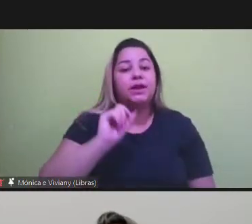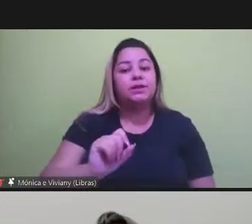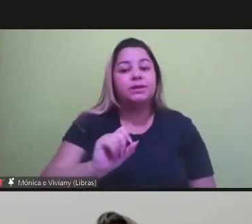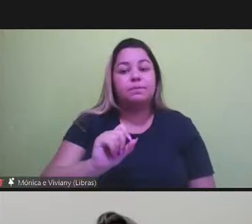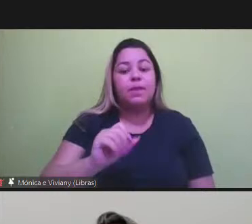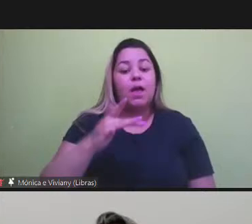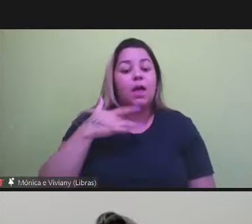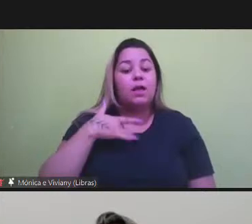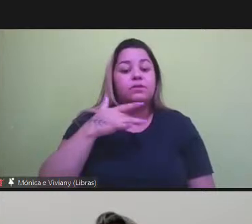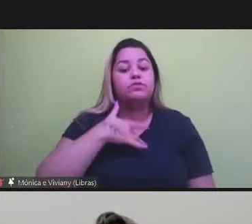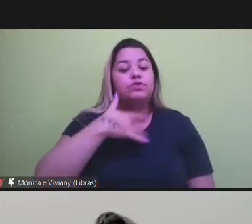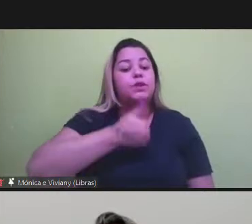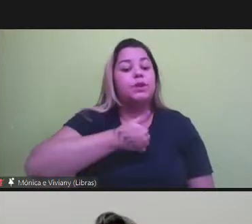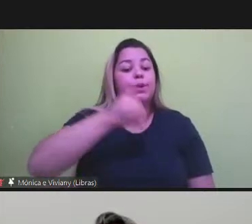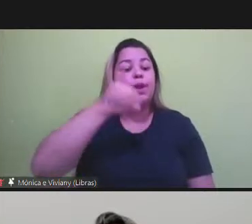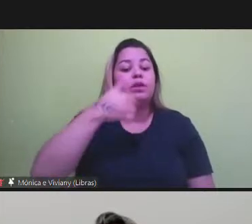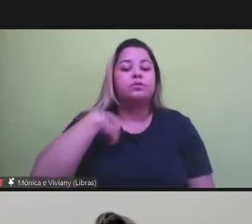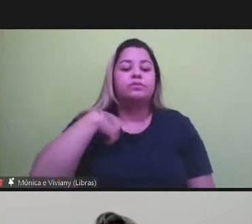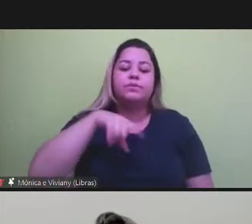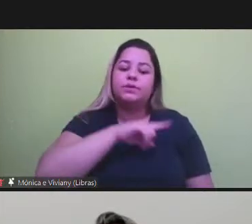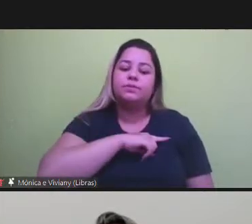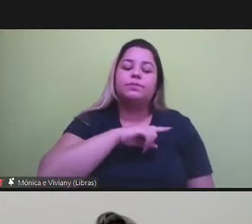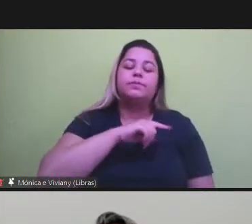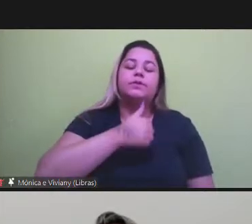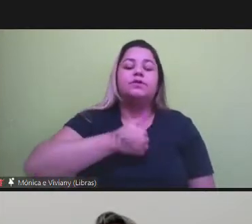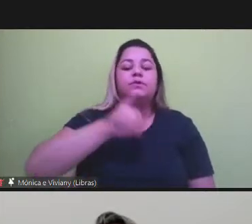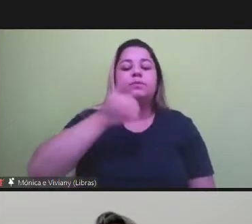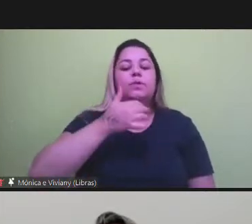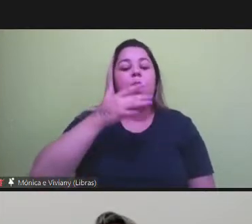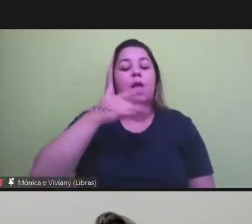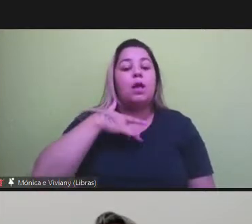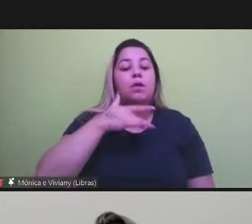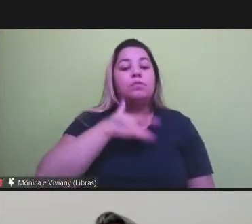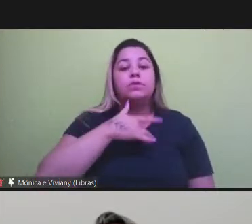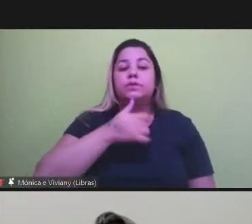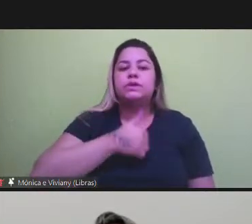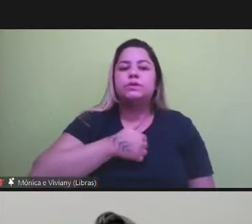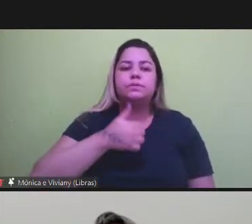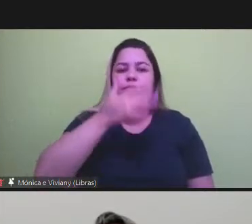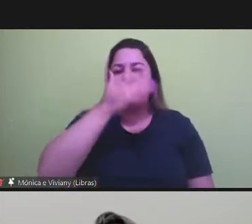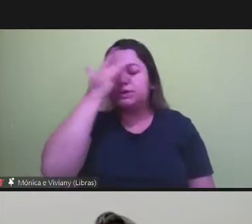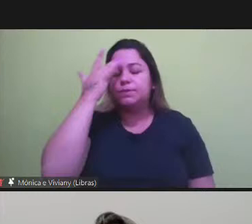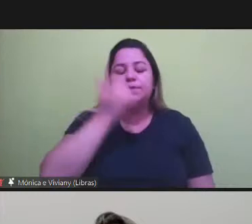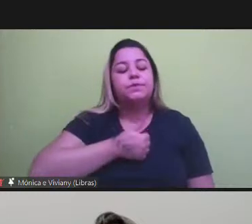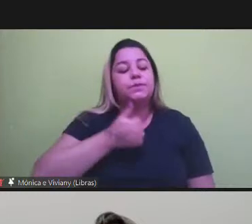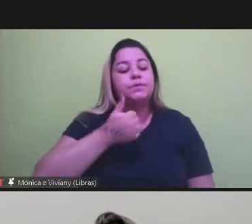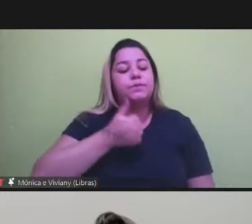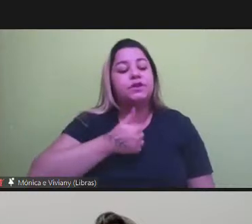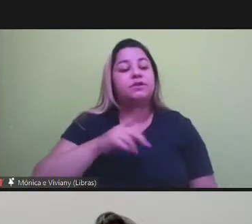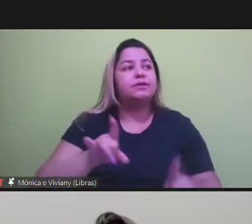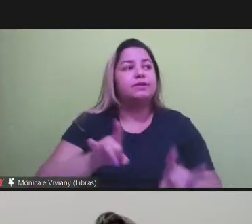of people, it is always essential to incorporate the community.